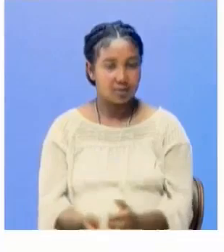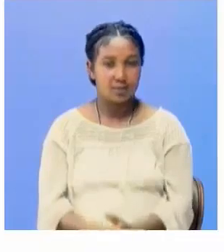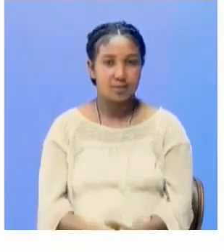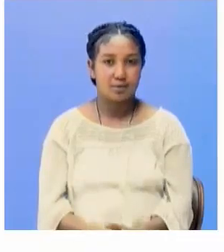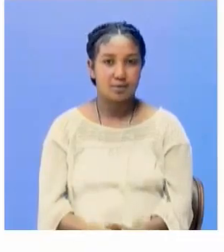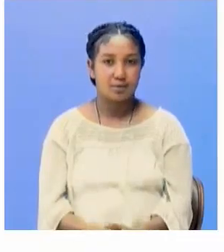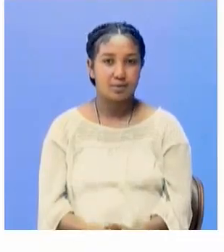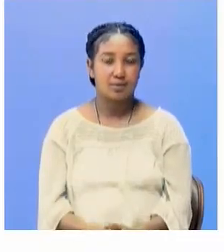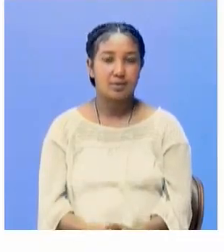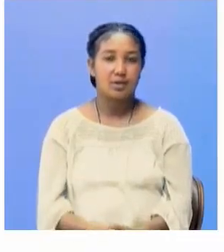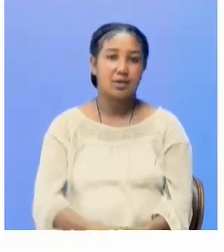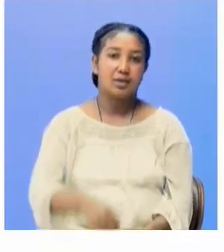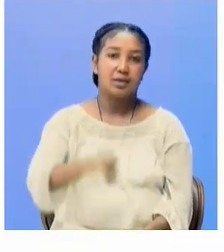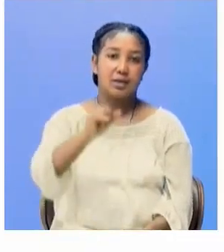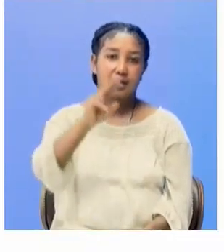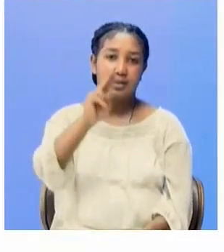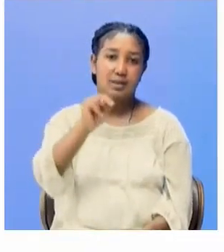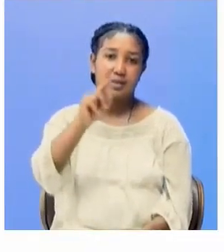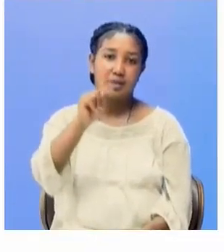interrogative sentence.